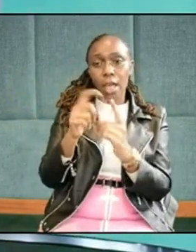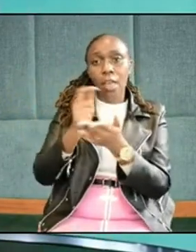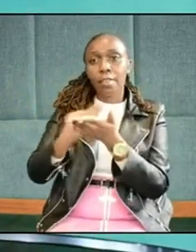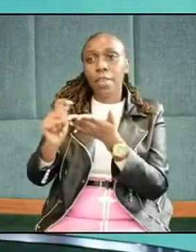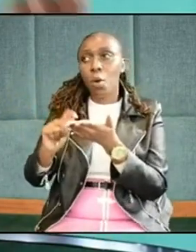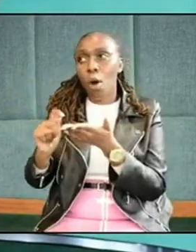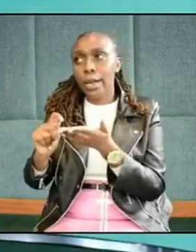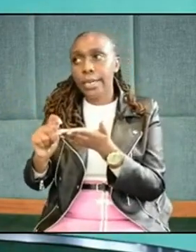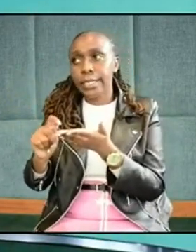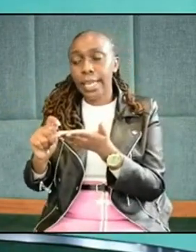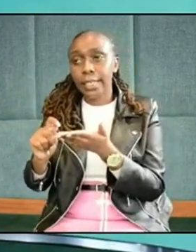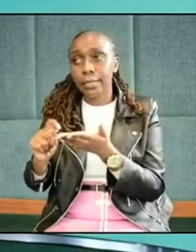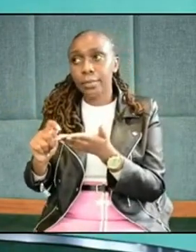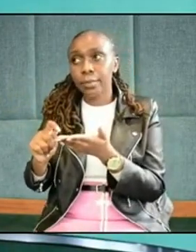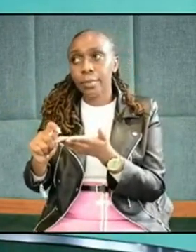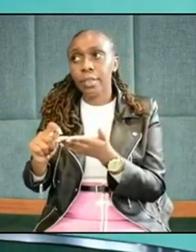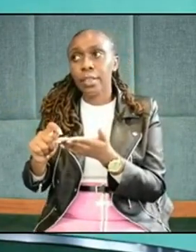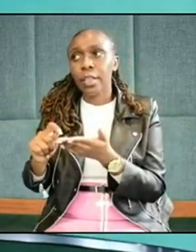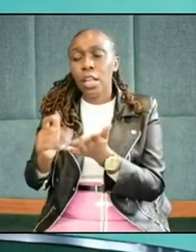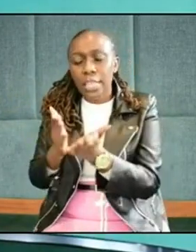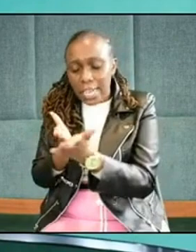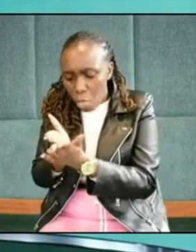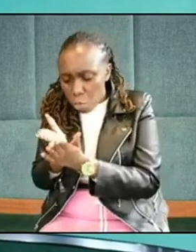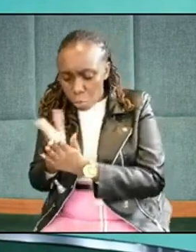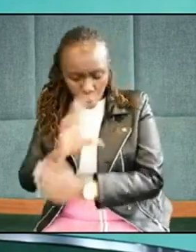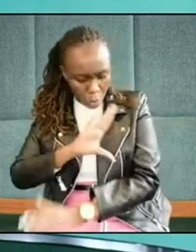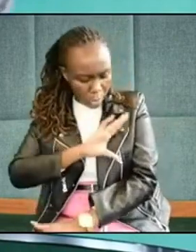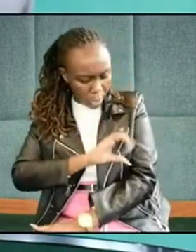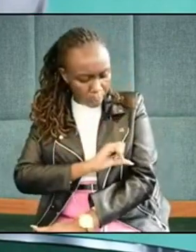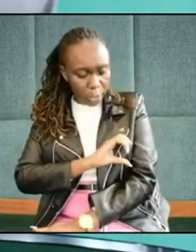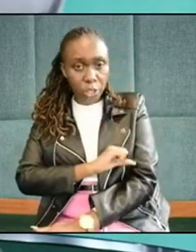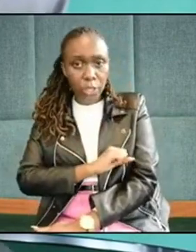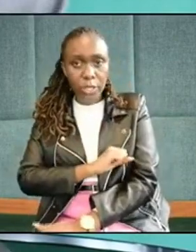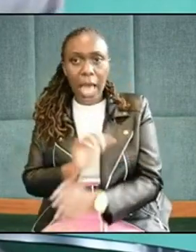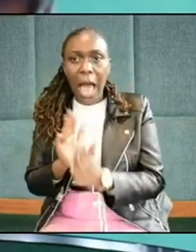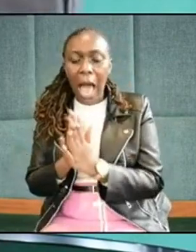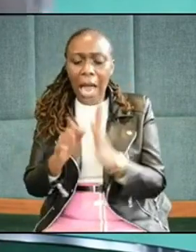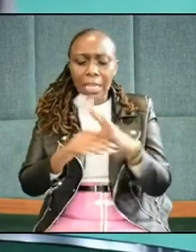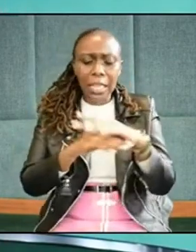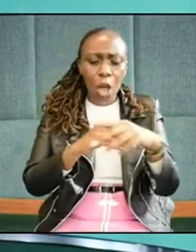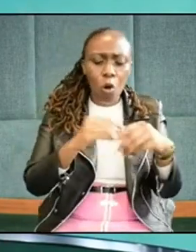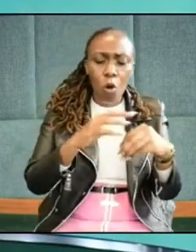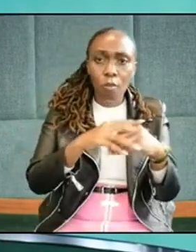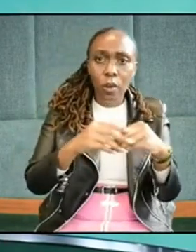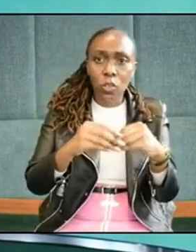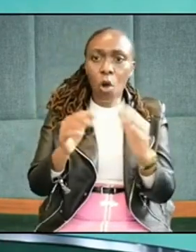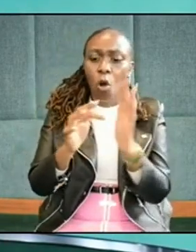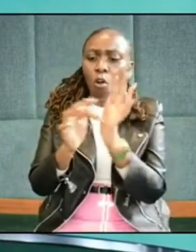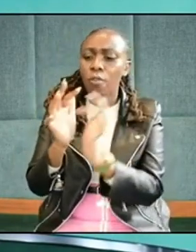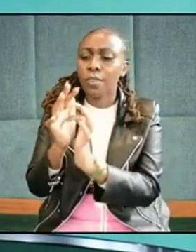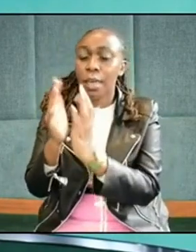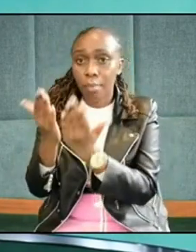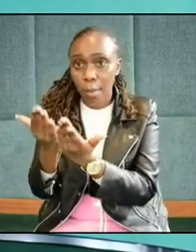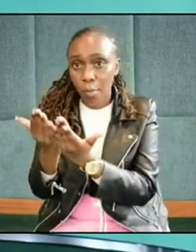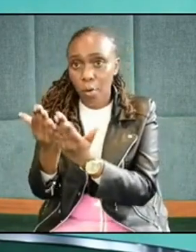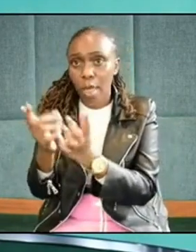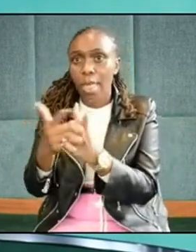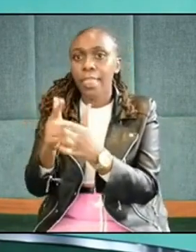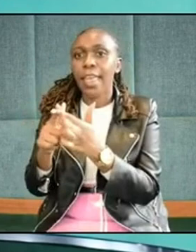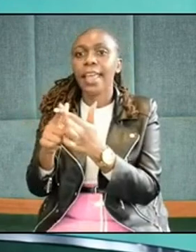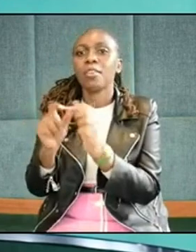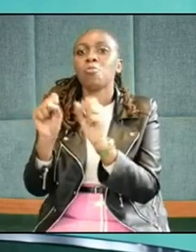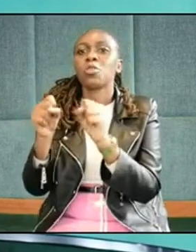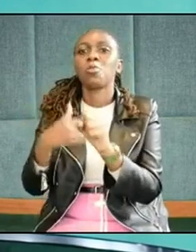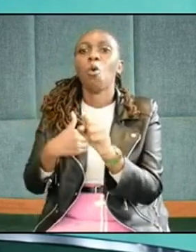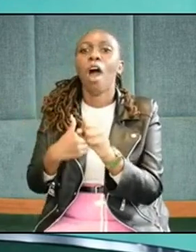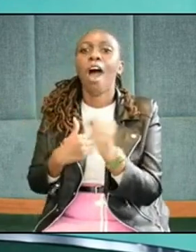our learning, that we through the patience and the comfort of the scriptures, we may have